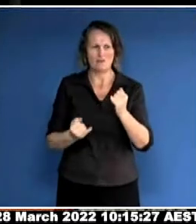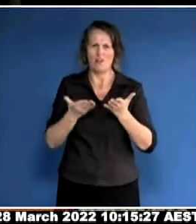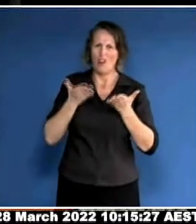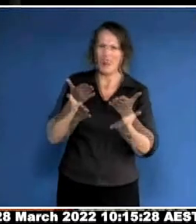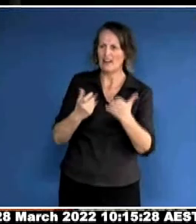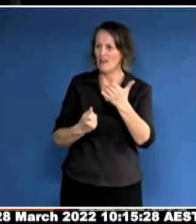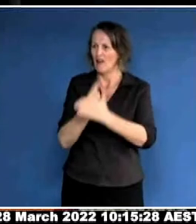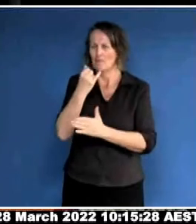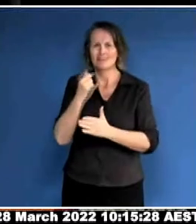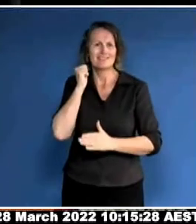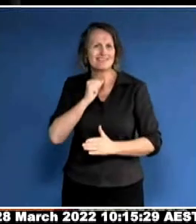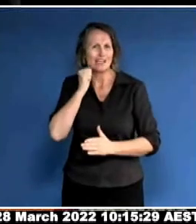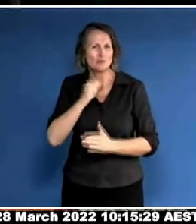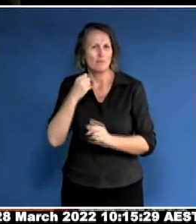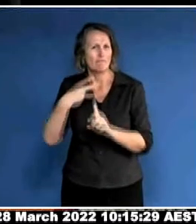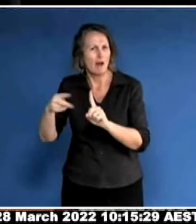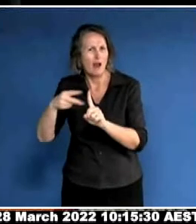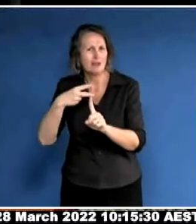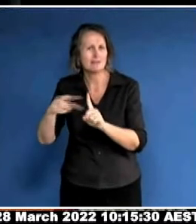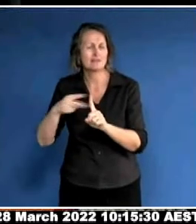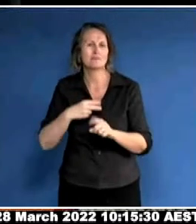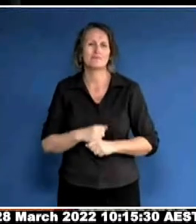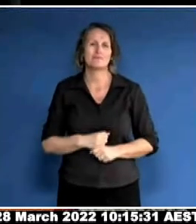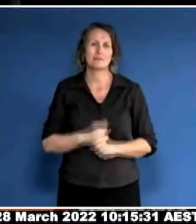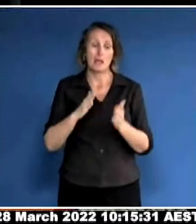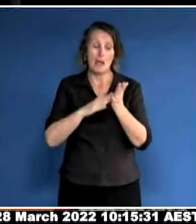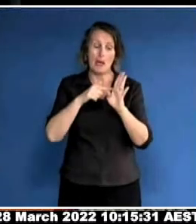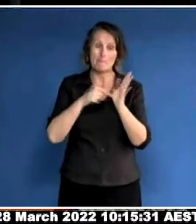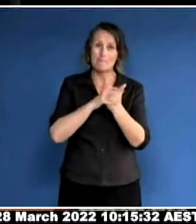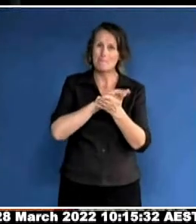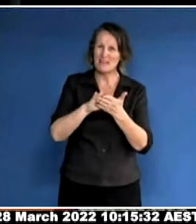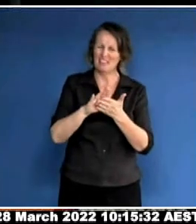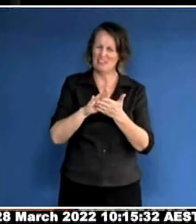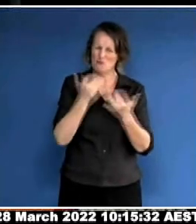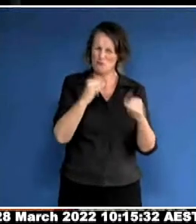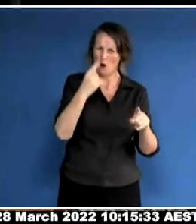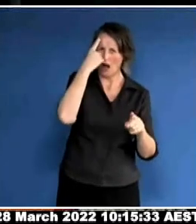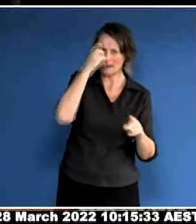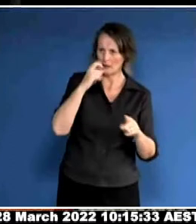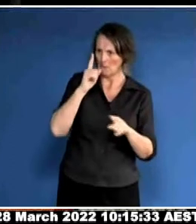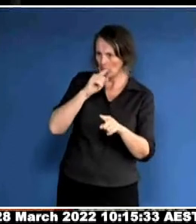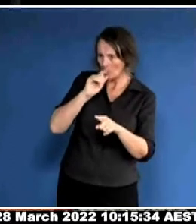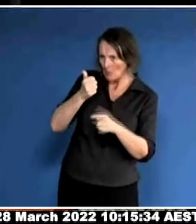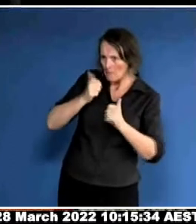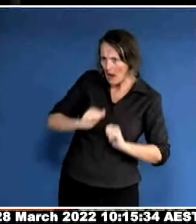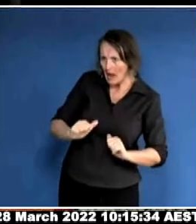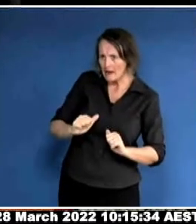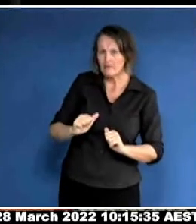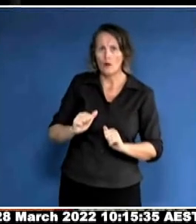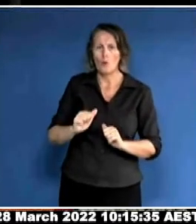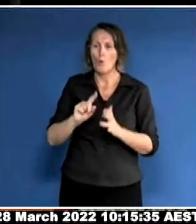how victims should behave. The myths affect reporting violence. The myths impact